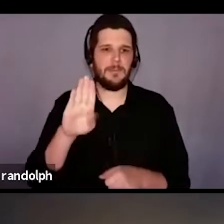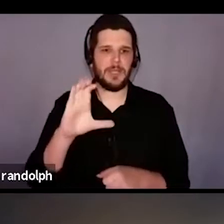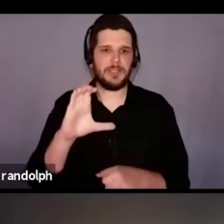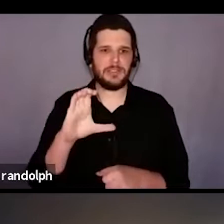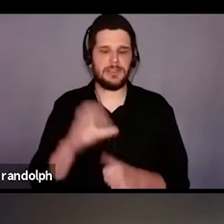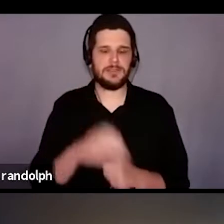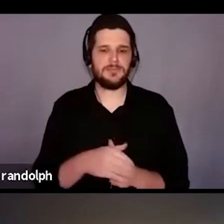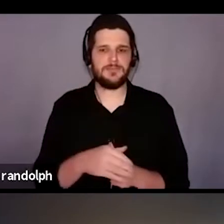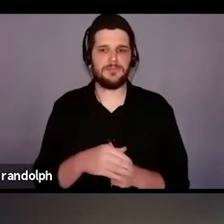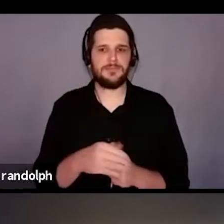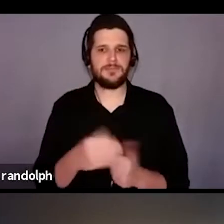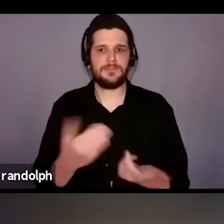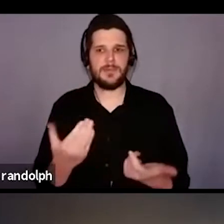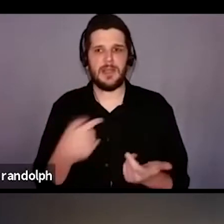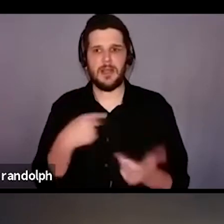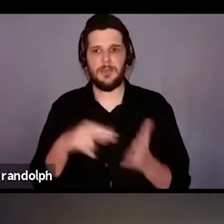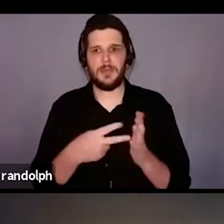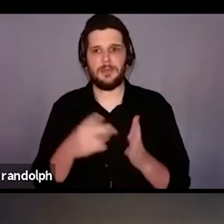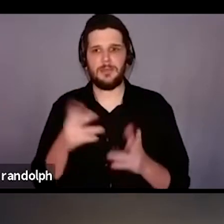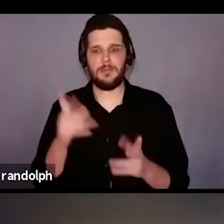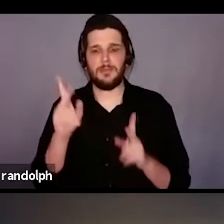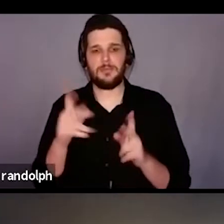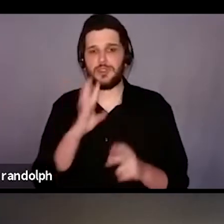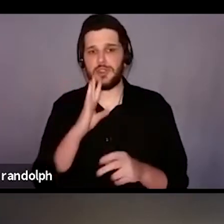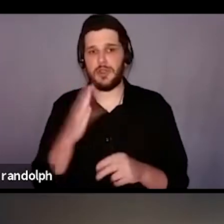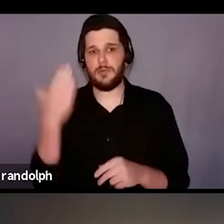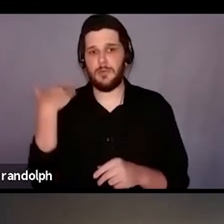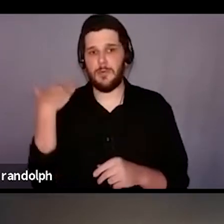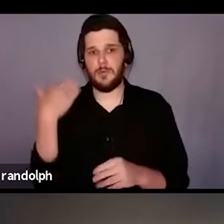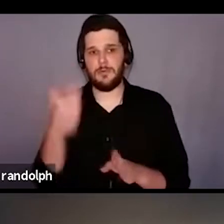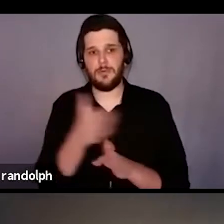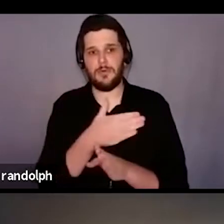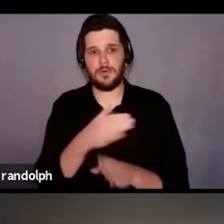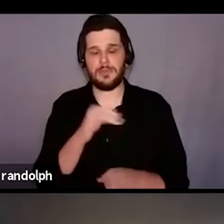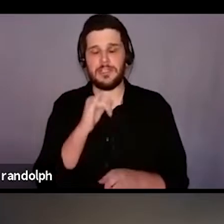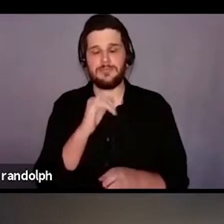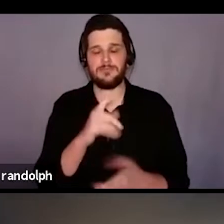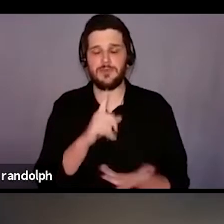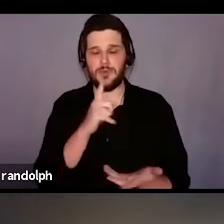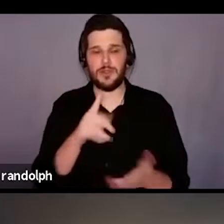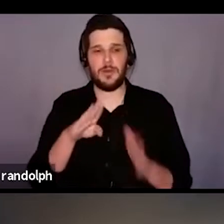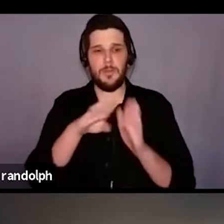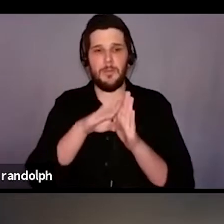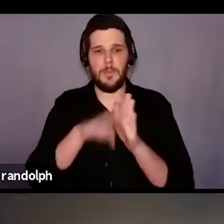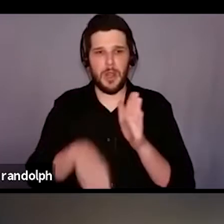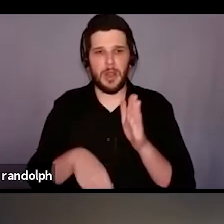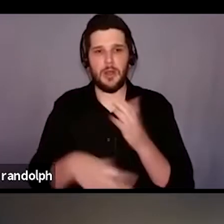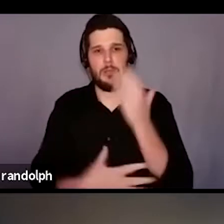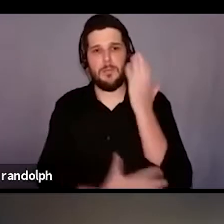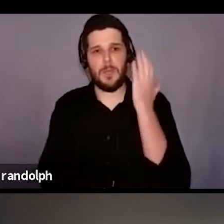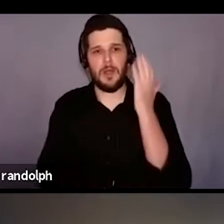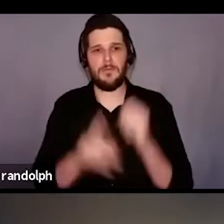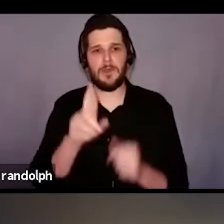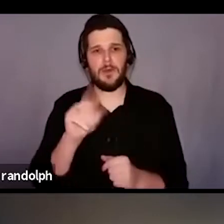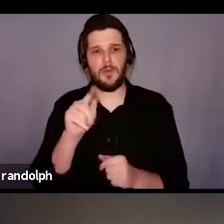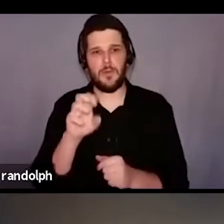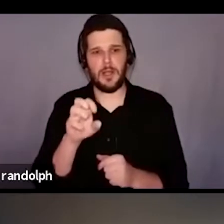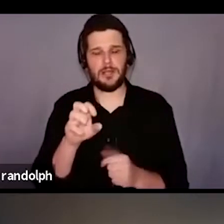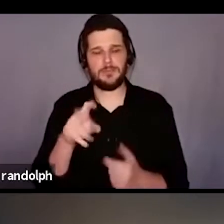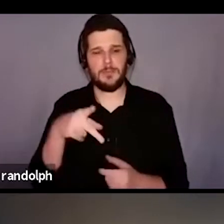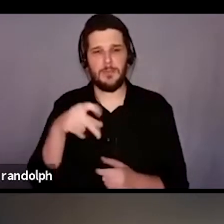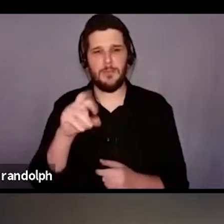And I mean, as we talked about before, it is below poverty rates quite significantly. I think